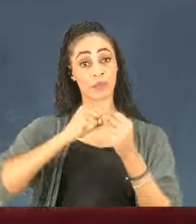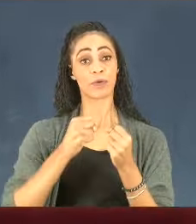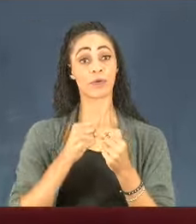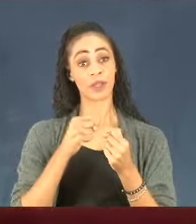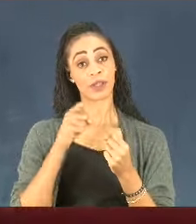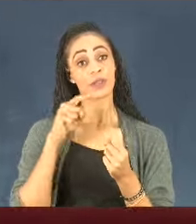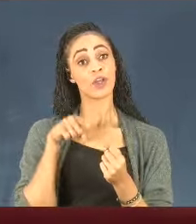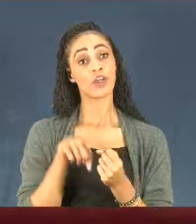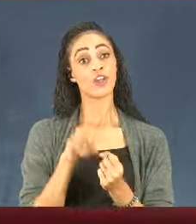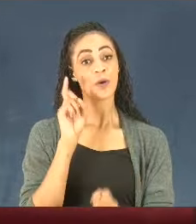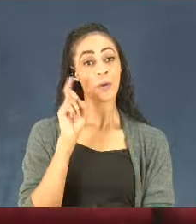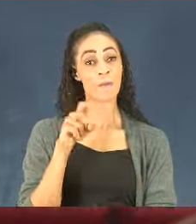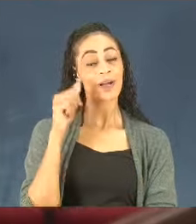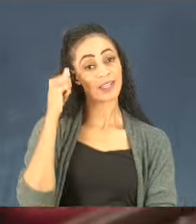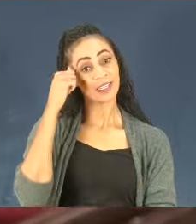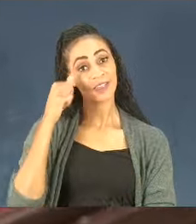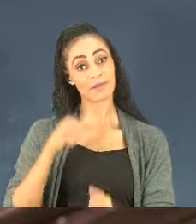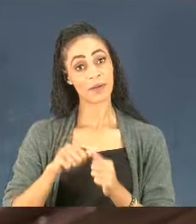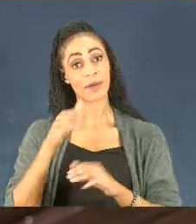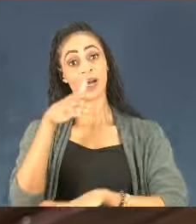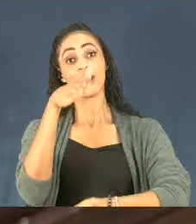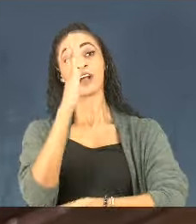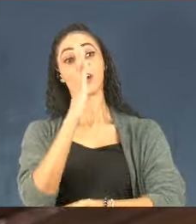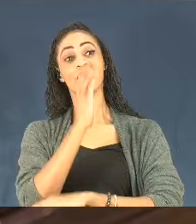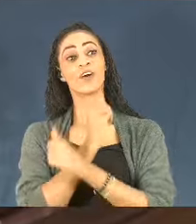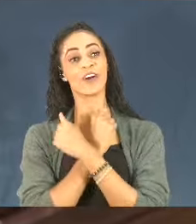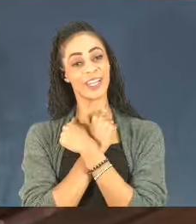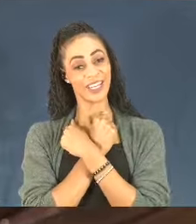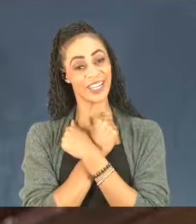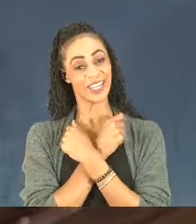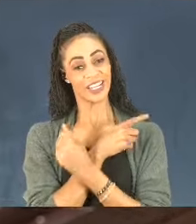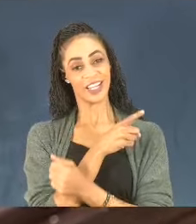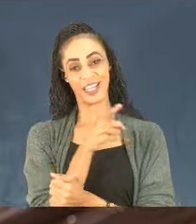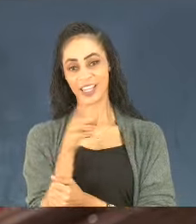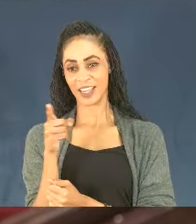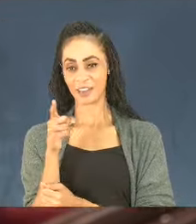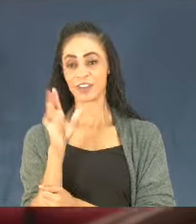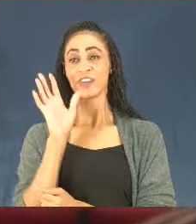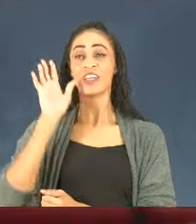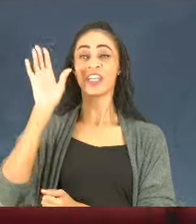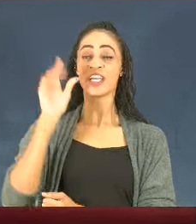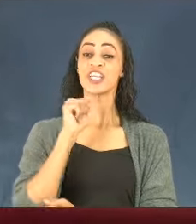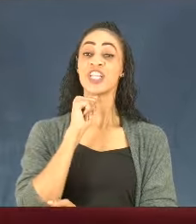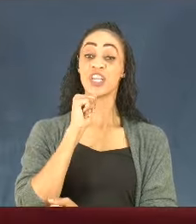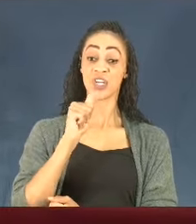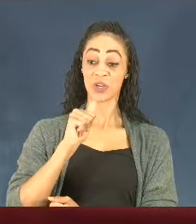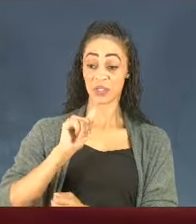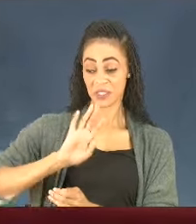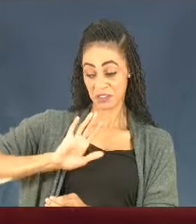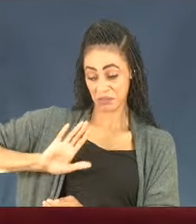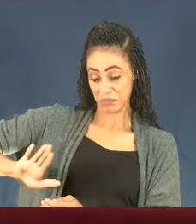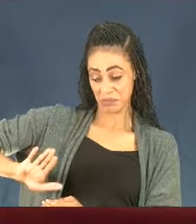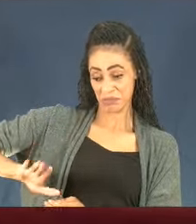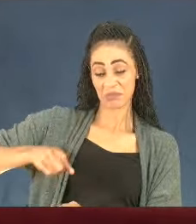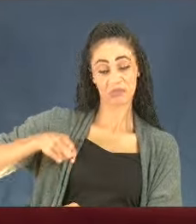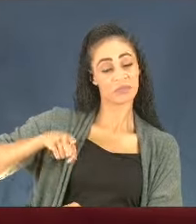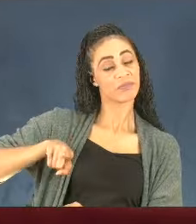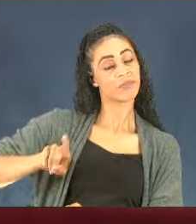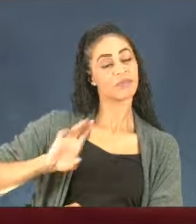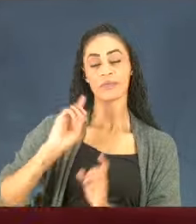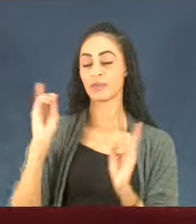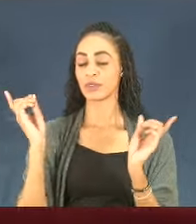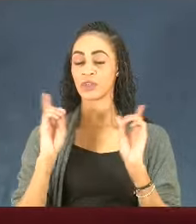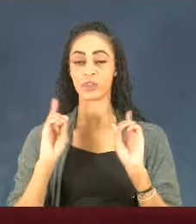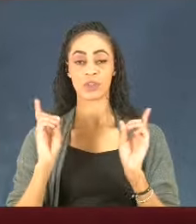to remember is that God so loved you that he did not leave you in your misery. That God